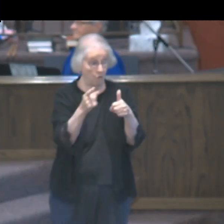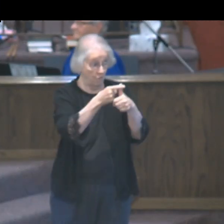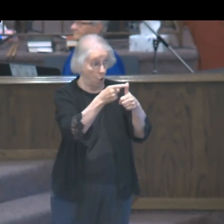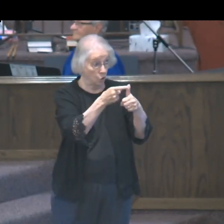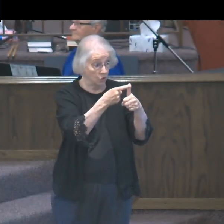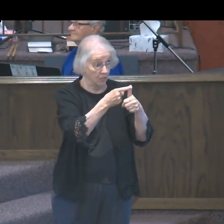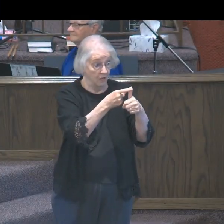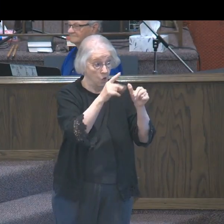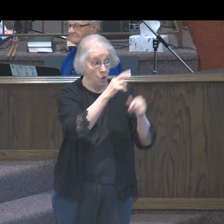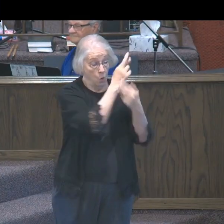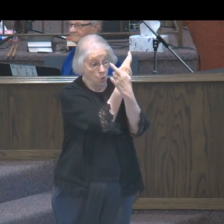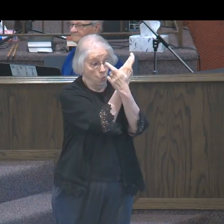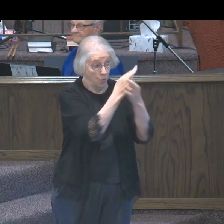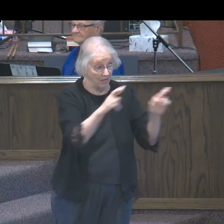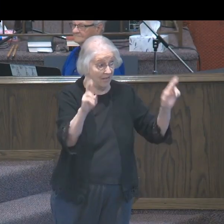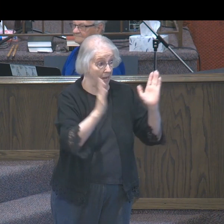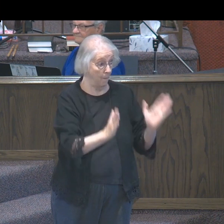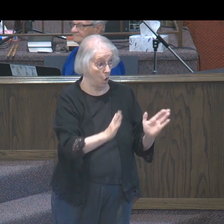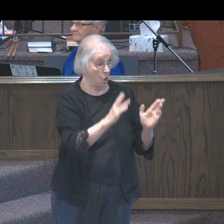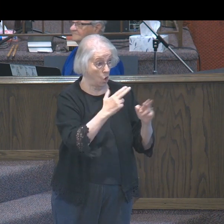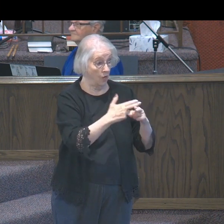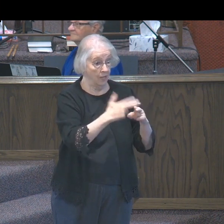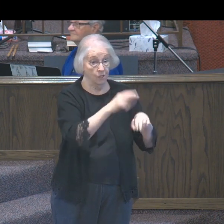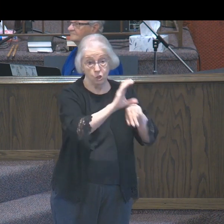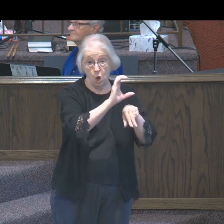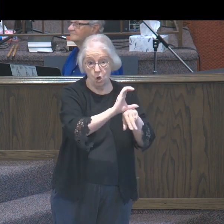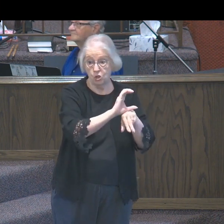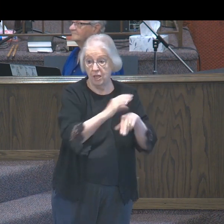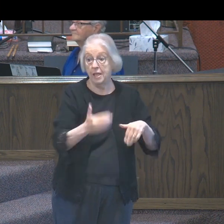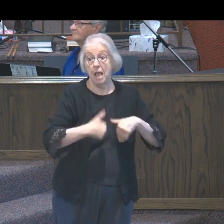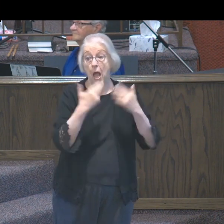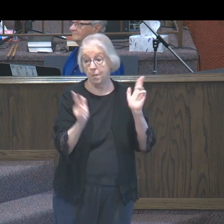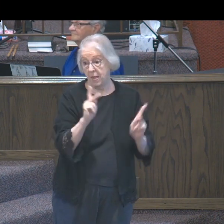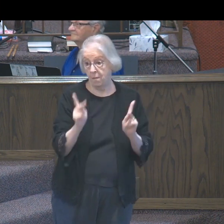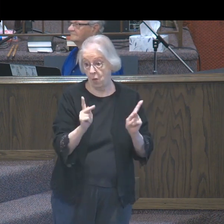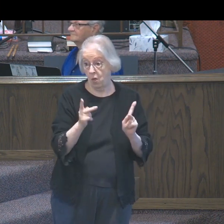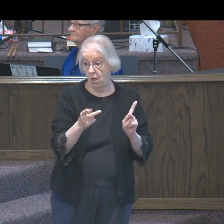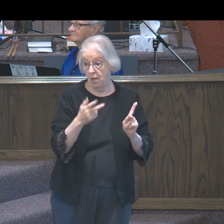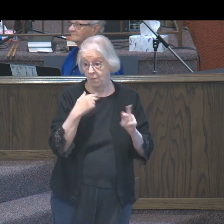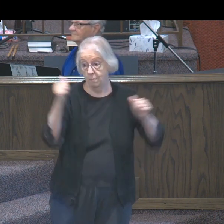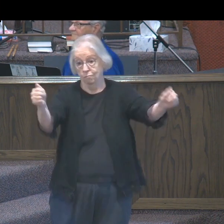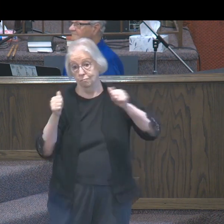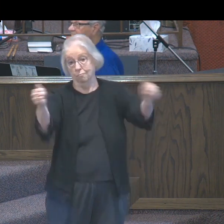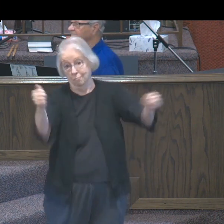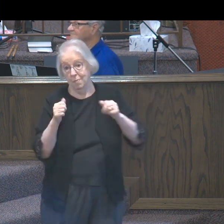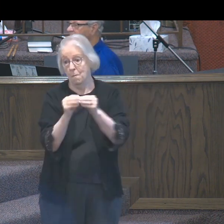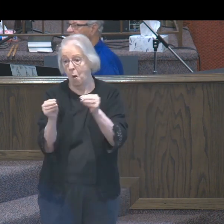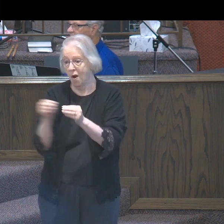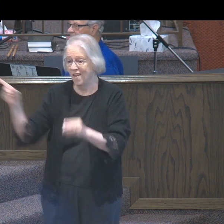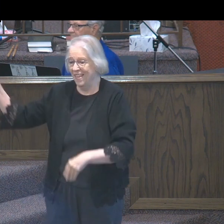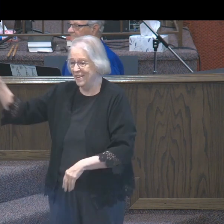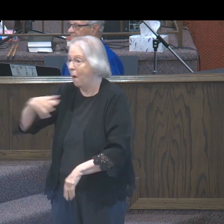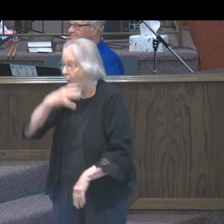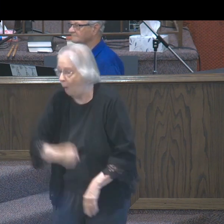some stuff out of that, because we need some of that space. And so we're going to allow the young legs for Redeemer and any